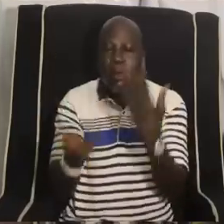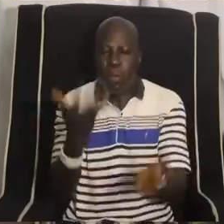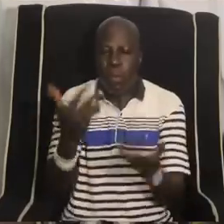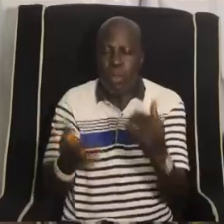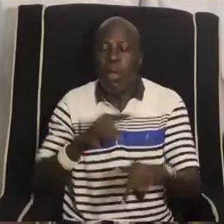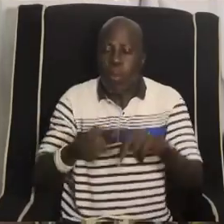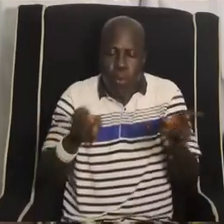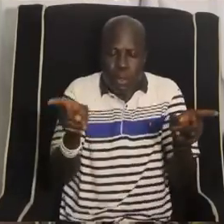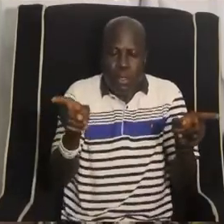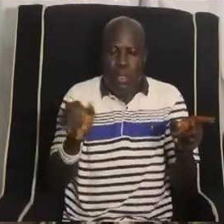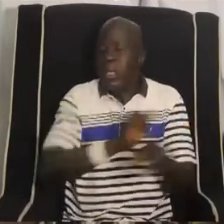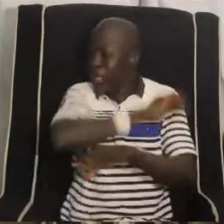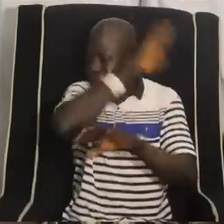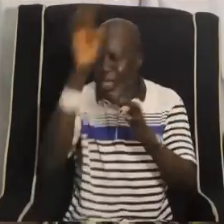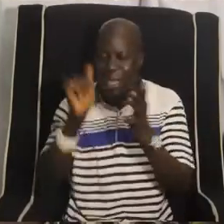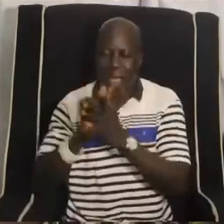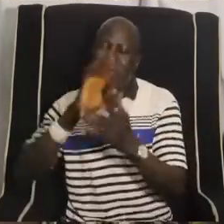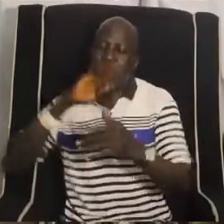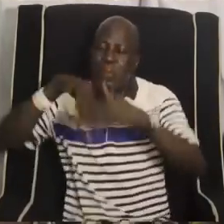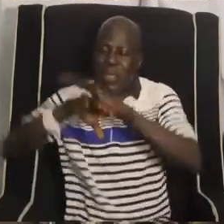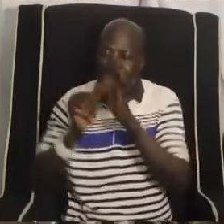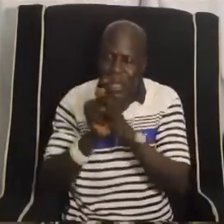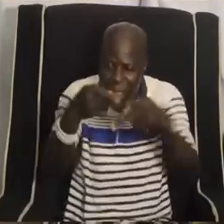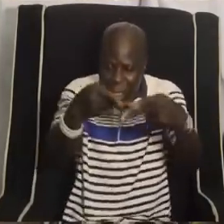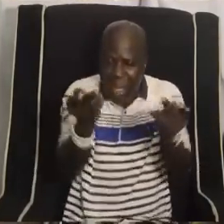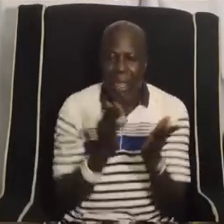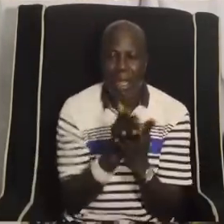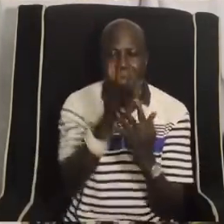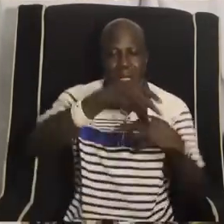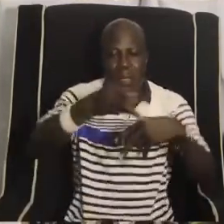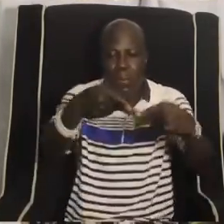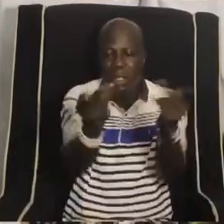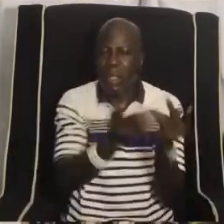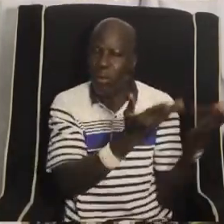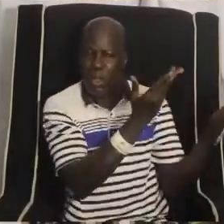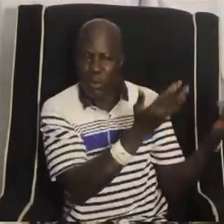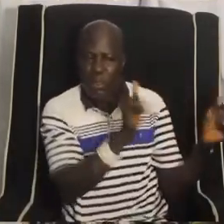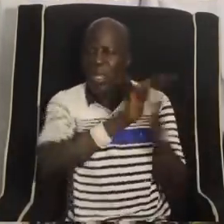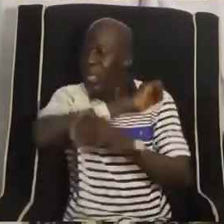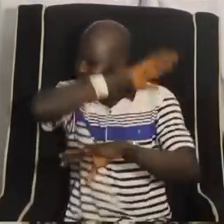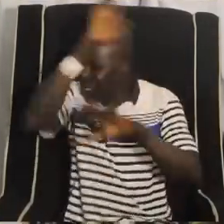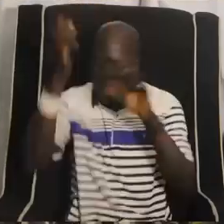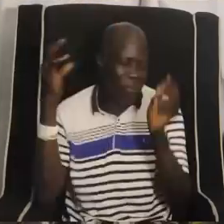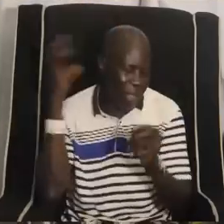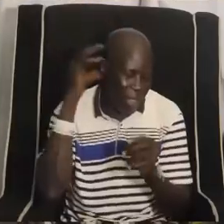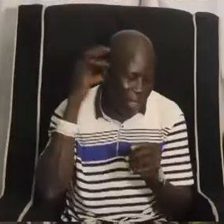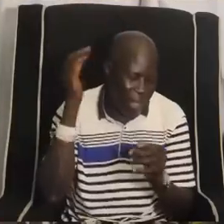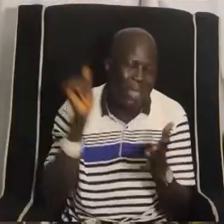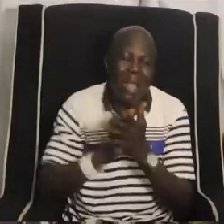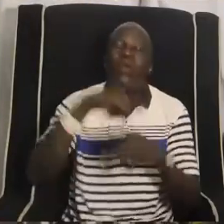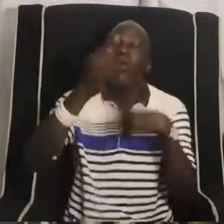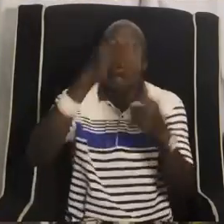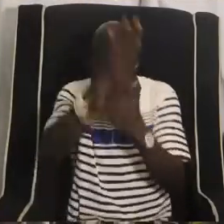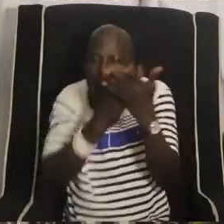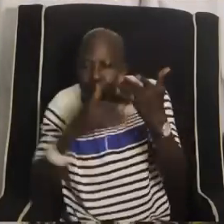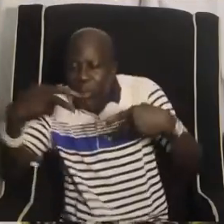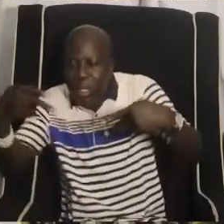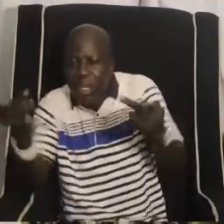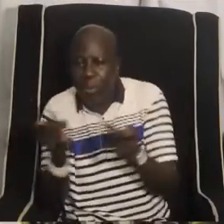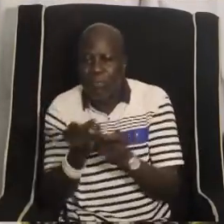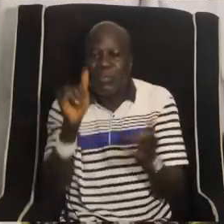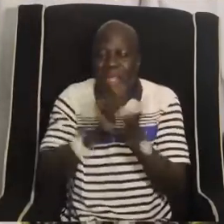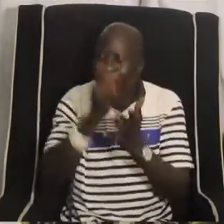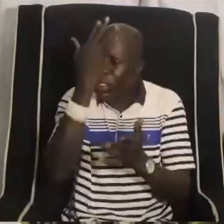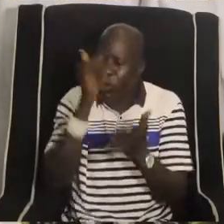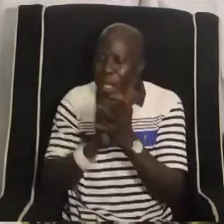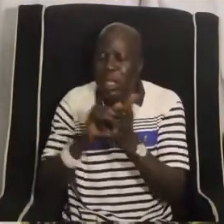burning. Bet. Wọ́n sí níbi tí wọ́n ti retí wọn. They are not in the right place they be expecting them. Wọ́n gbọ́ pé máa lọ